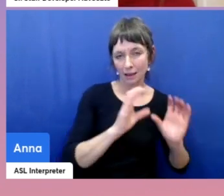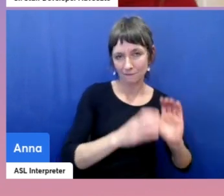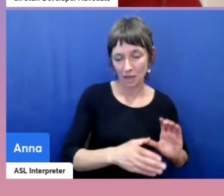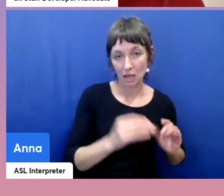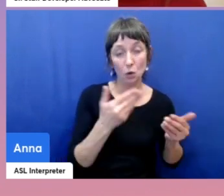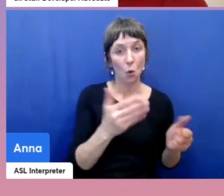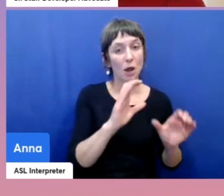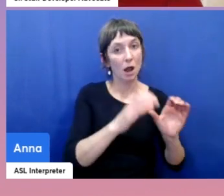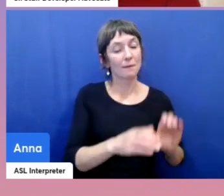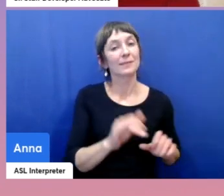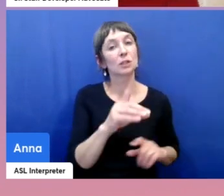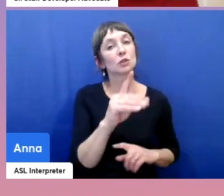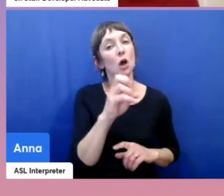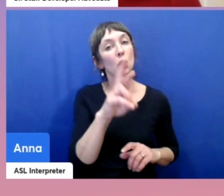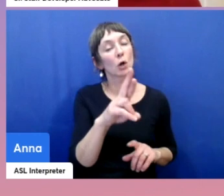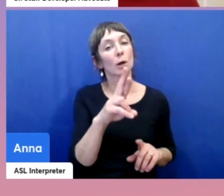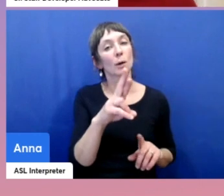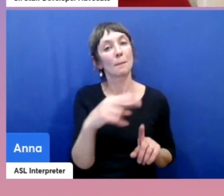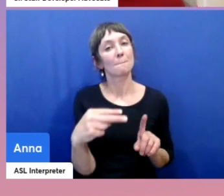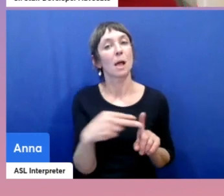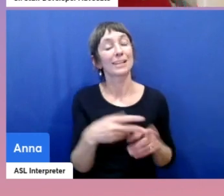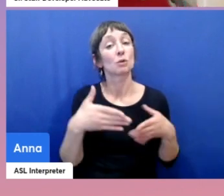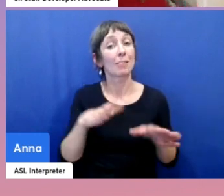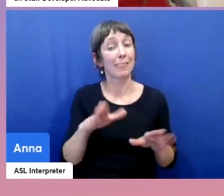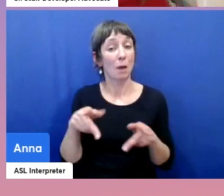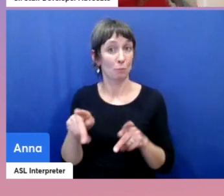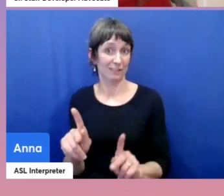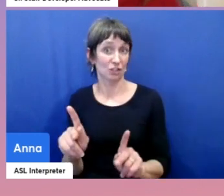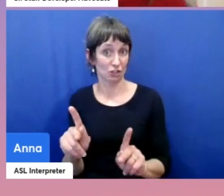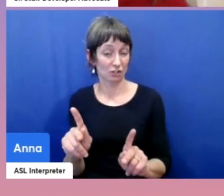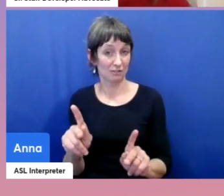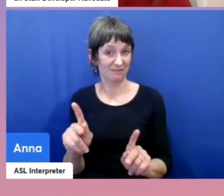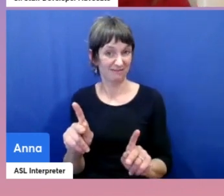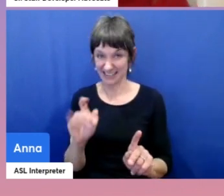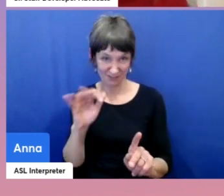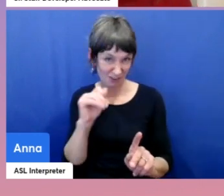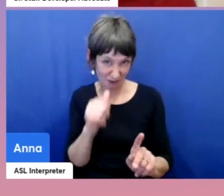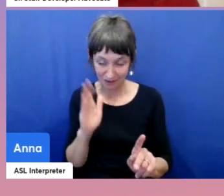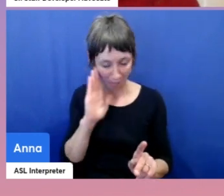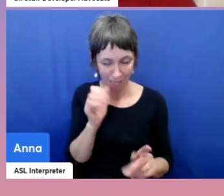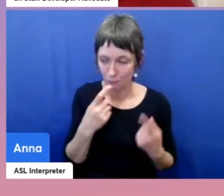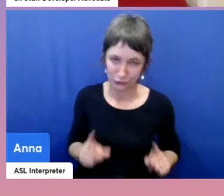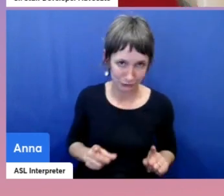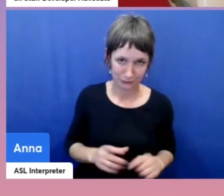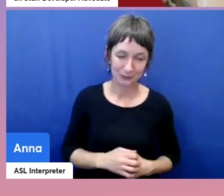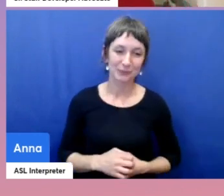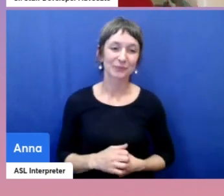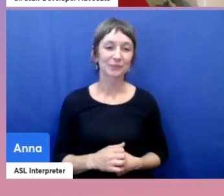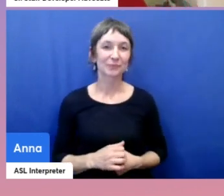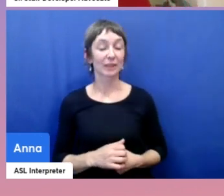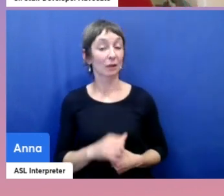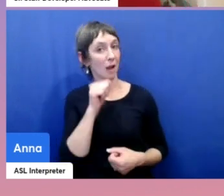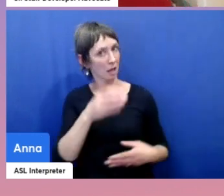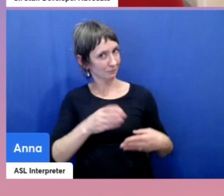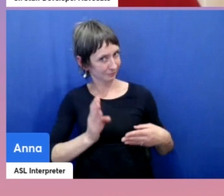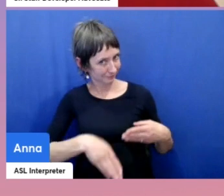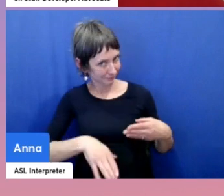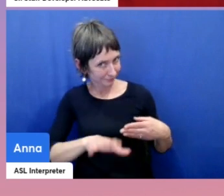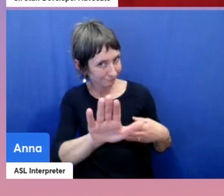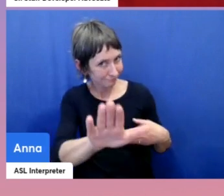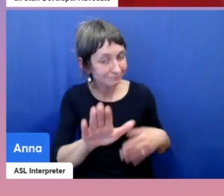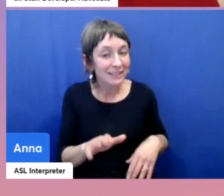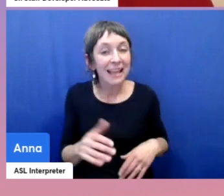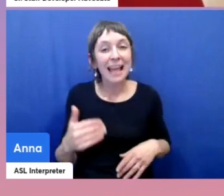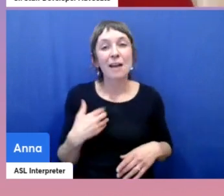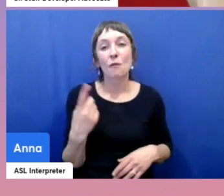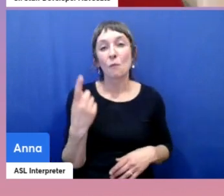Docker plugin to allow privileged. Otherwise, not going to work. But we're not done quite yet because there's